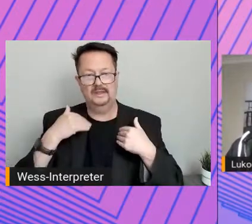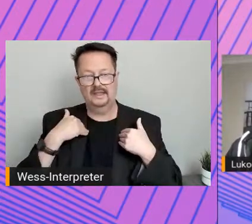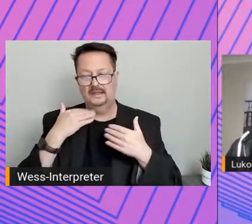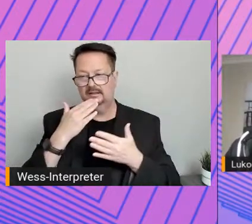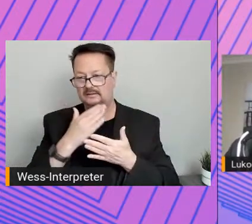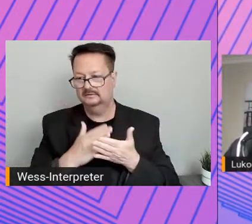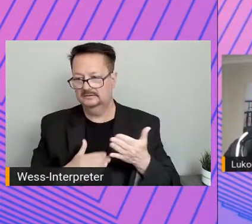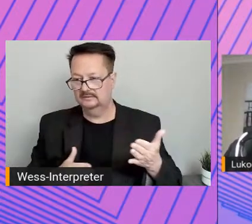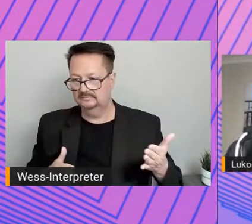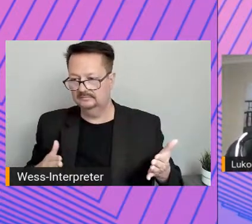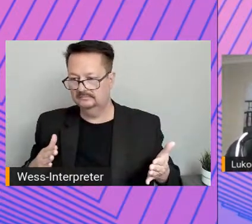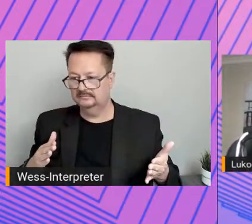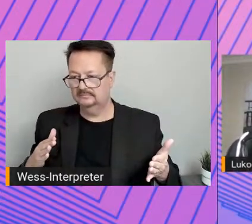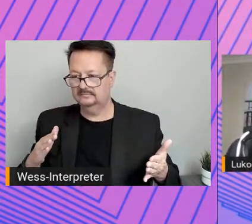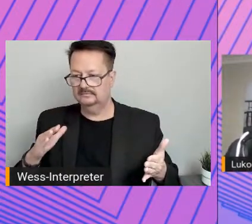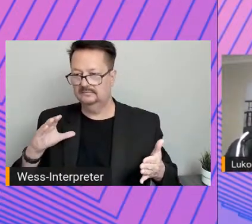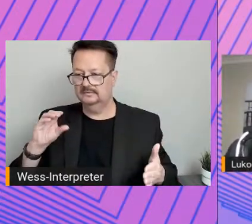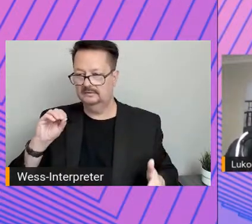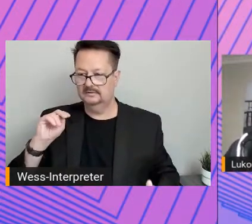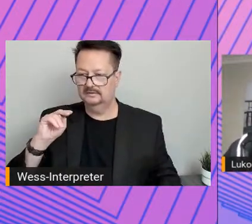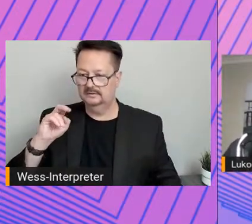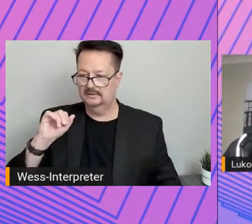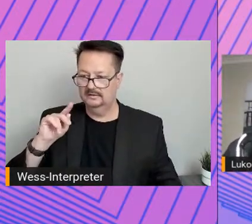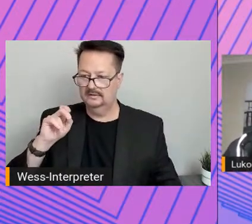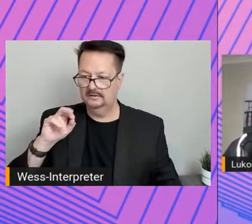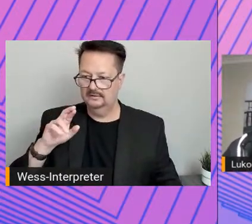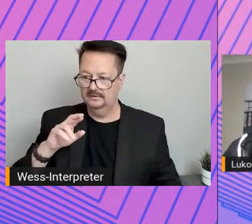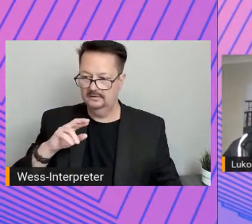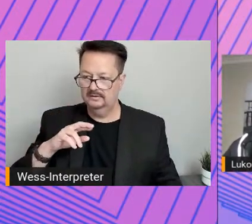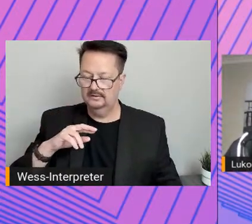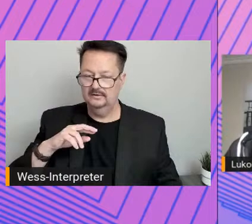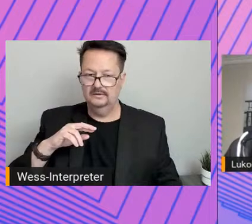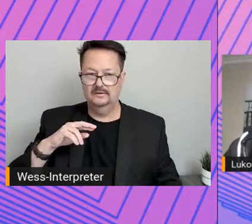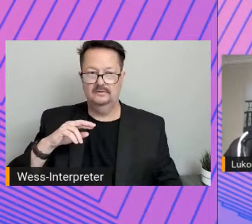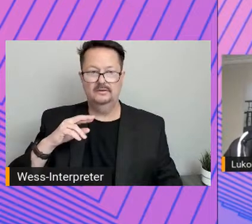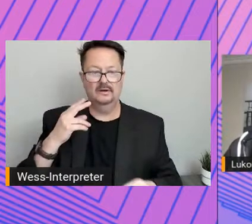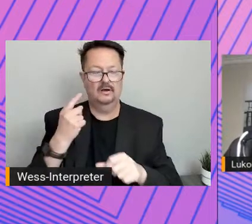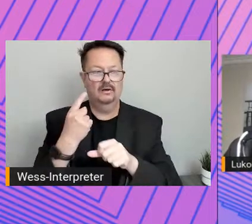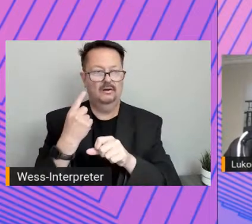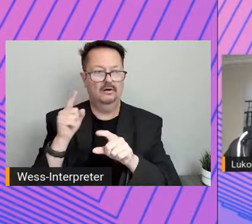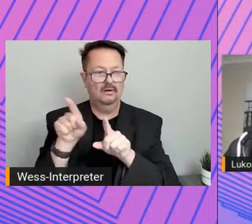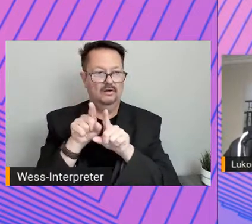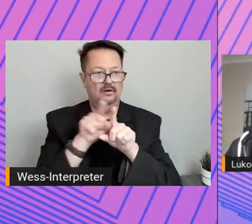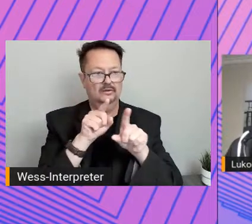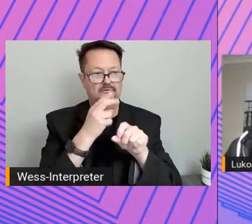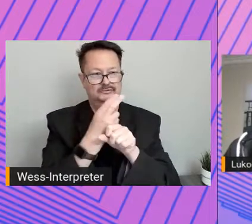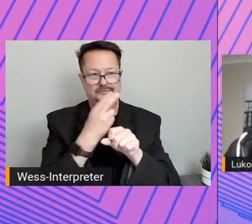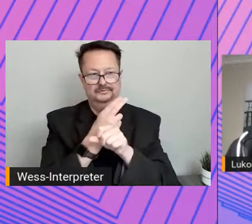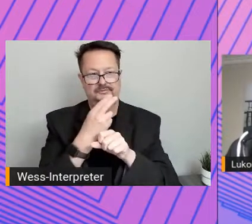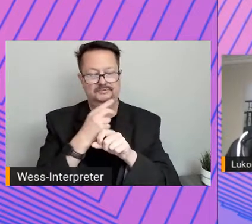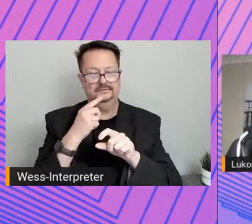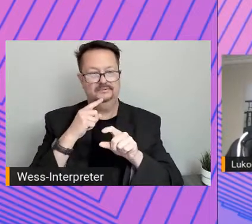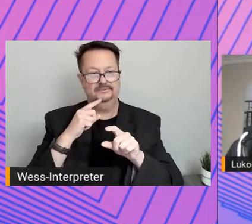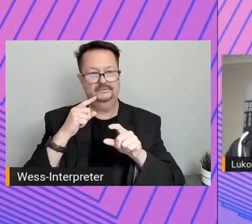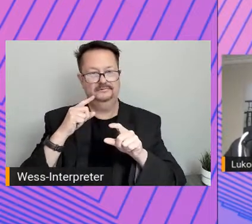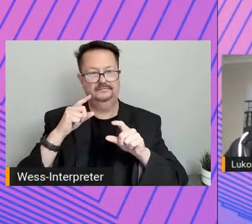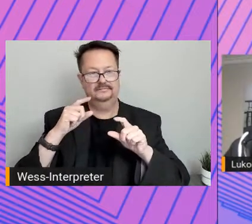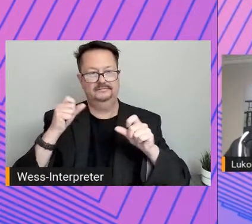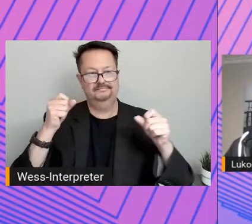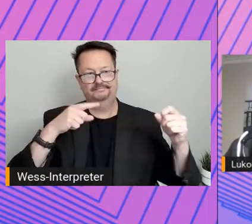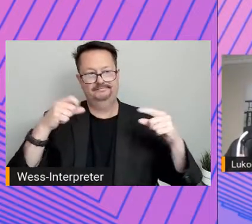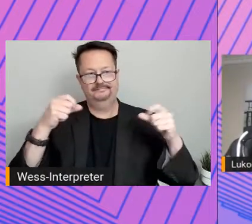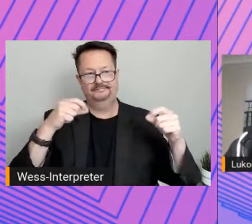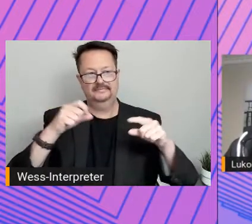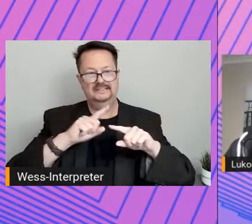in ECR, as well as we were also making use of some images from Docker Hub. So this is the kubelet agent essentially is going to be communicating with different